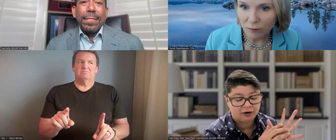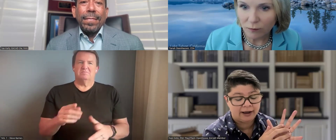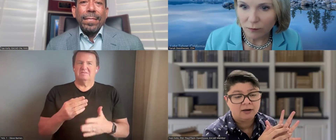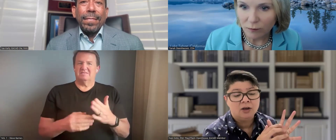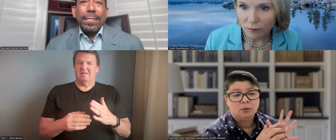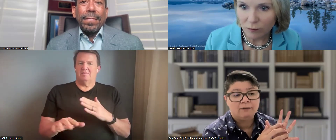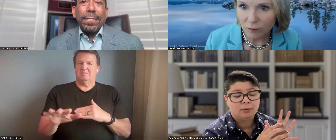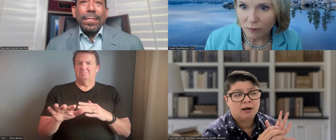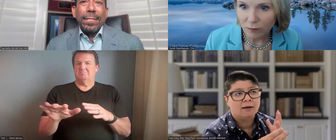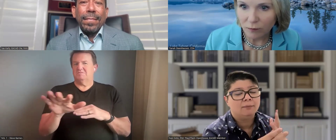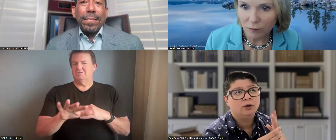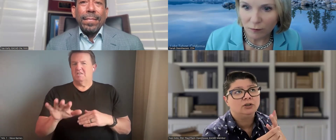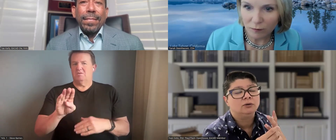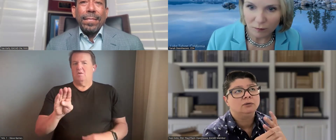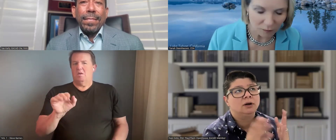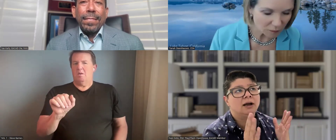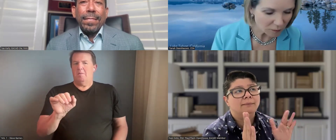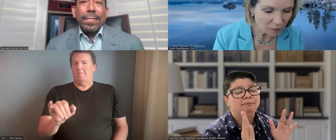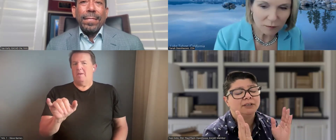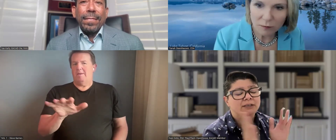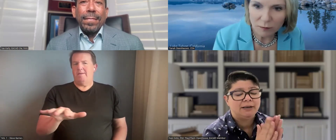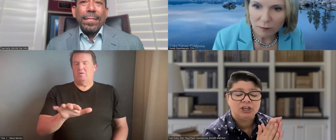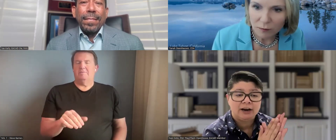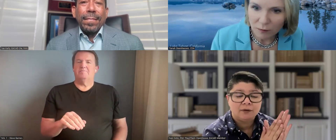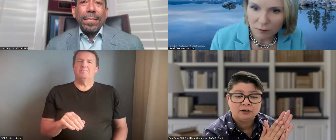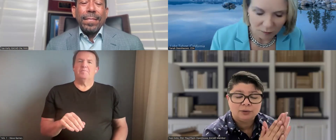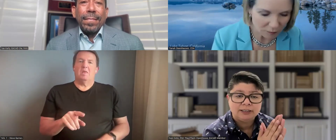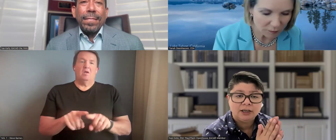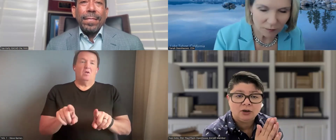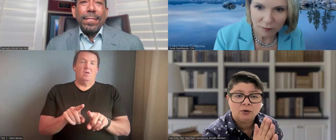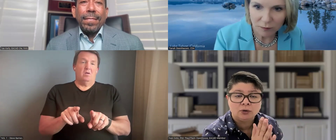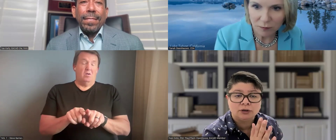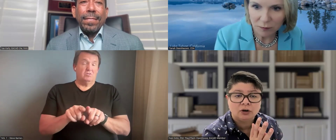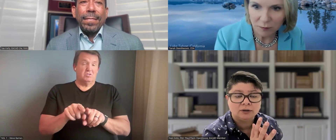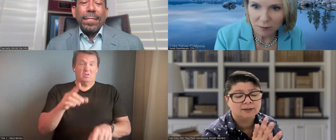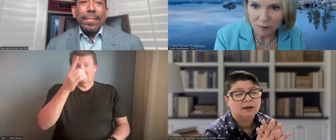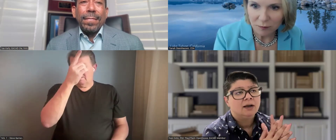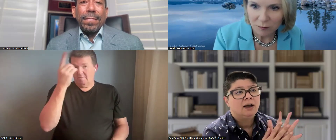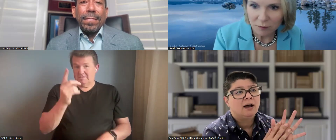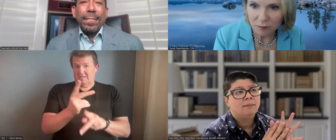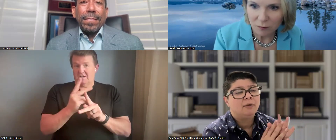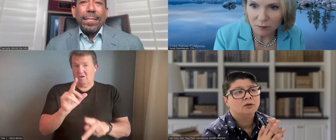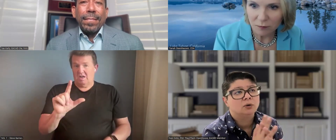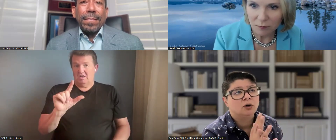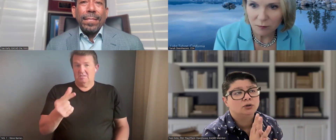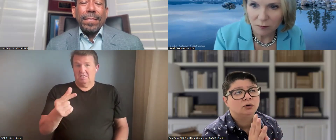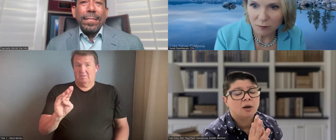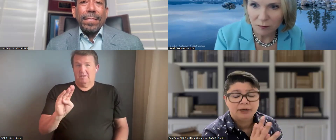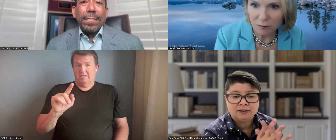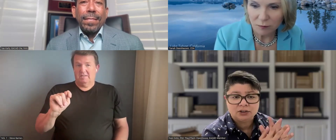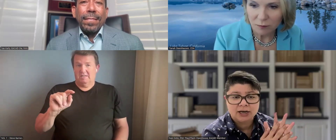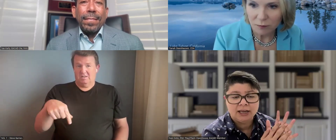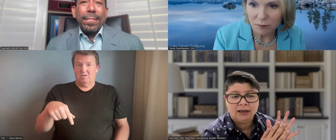larger Bay Area. We do dementia care for LGBTQ older adults, also